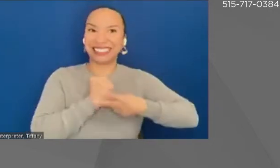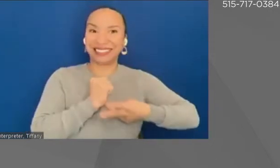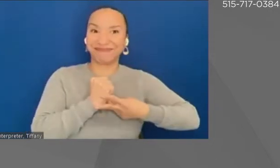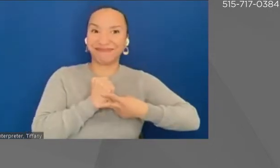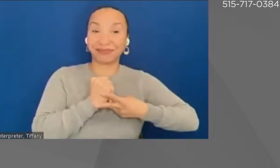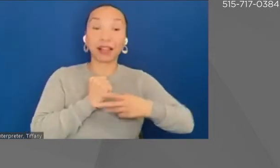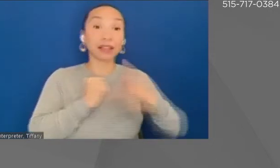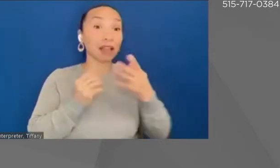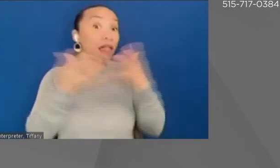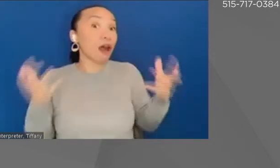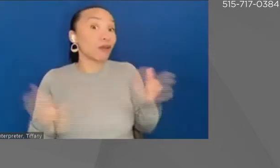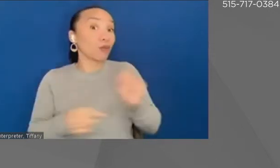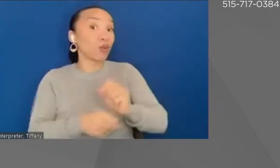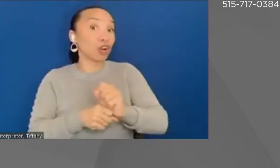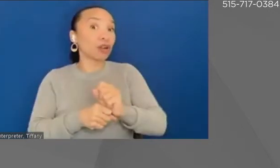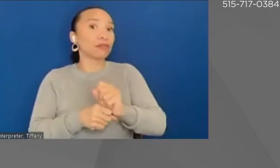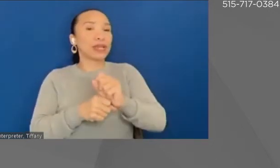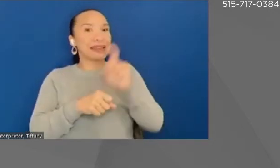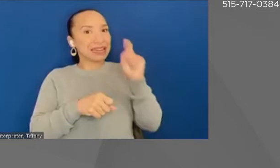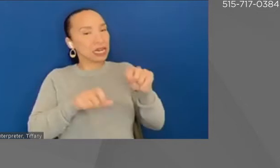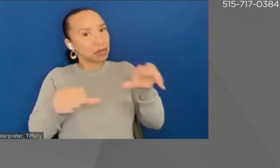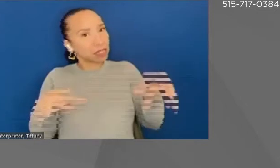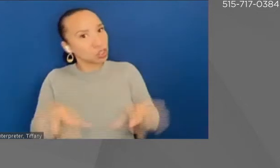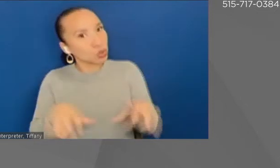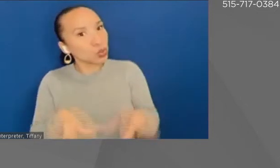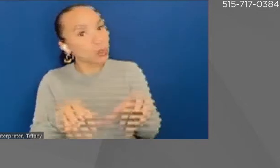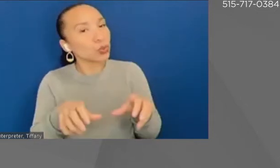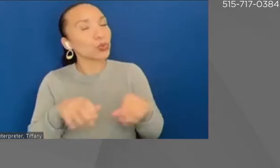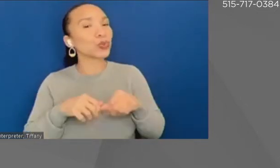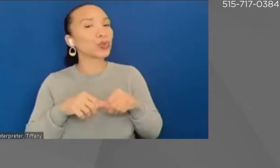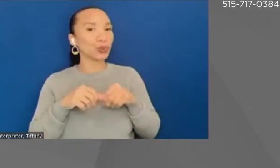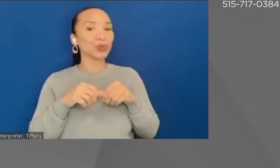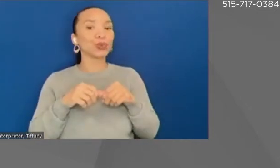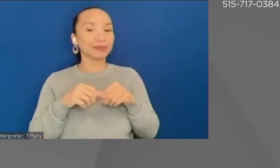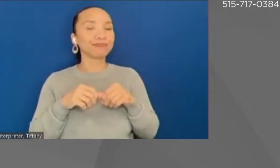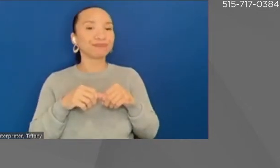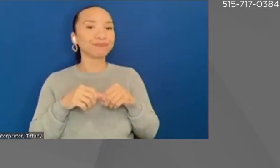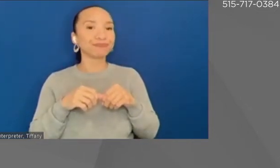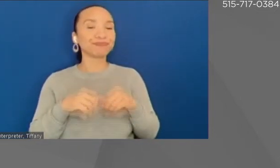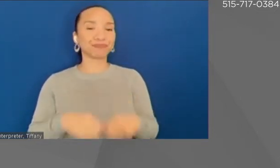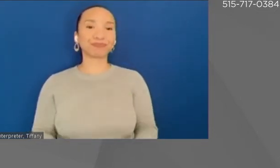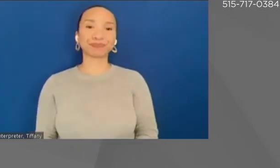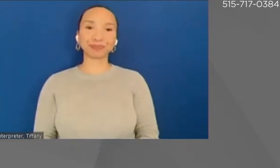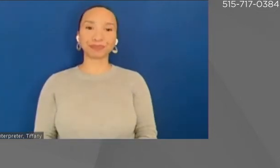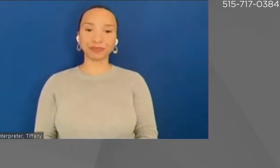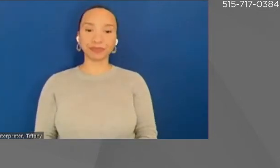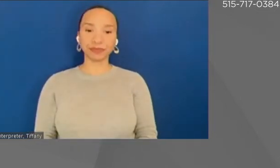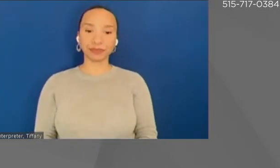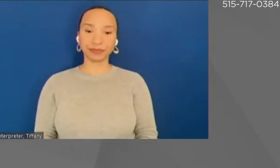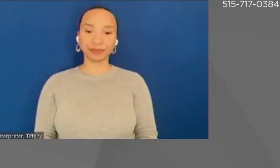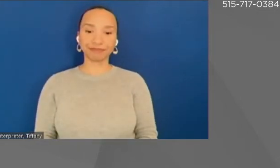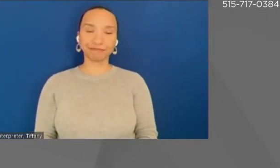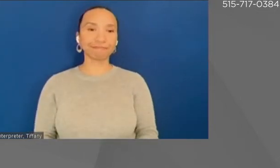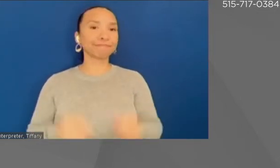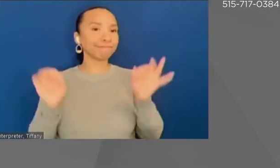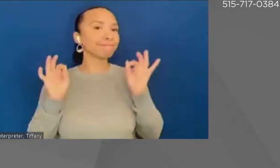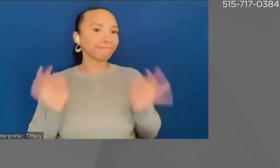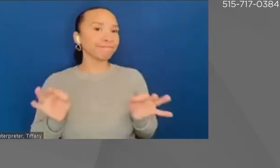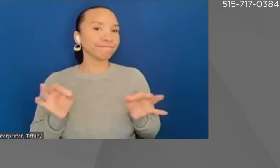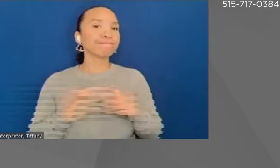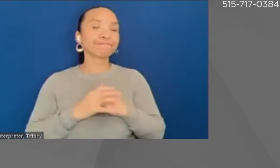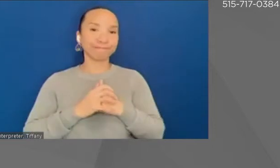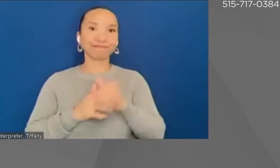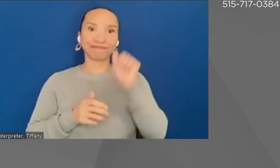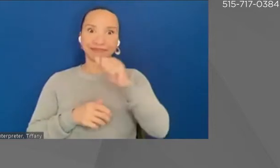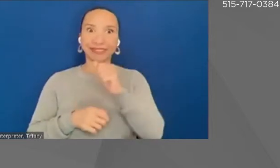many cases. There have been pockets of that though. Mm-hmm. And definitely when it gets into those private and